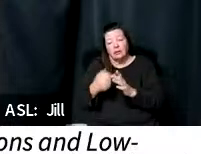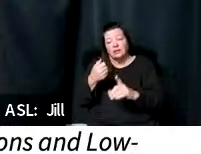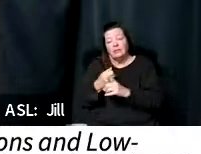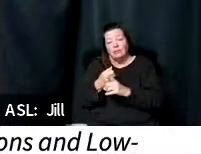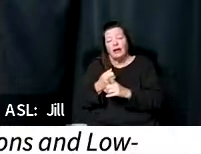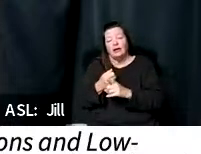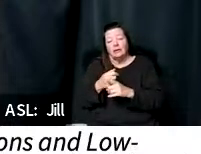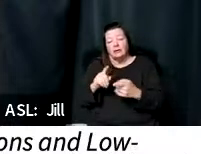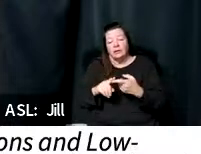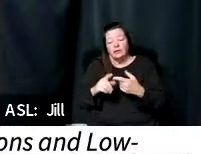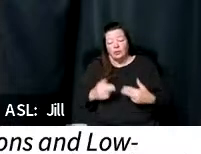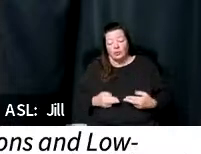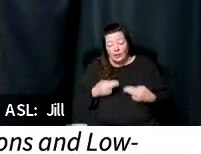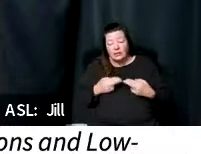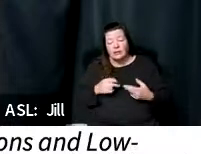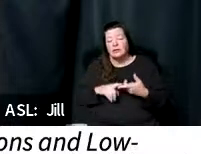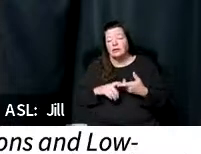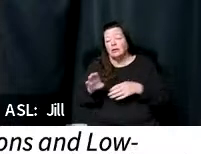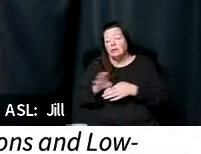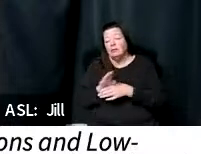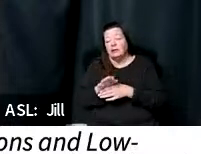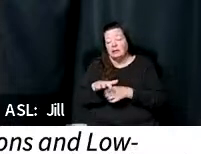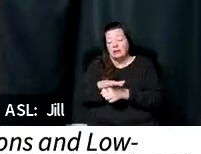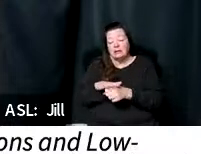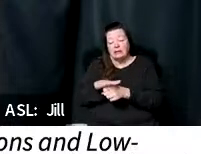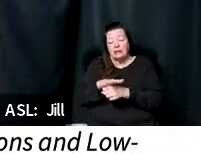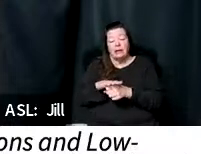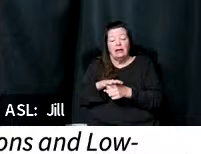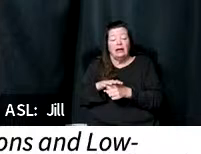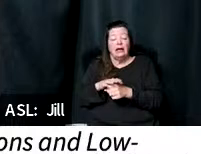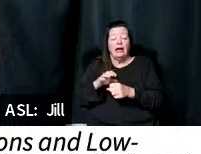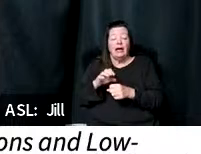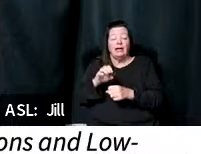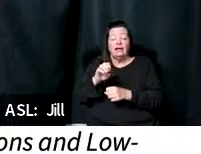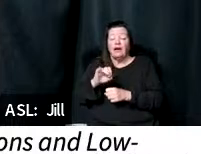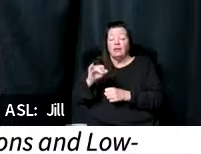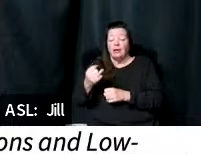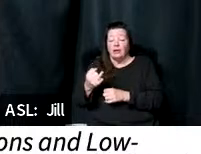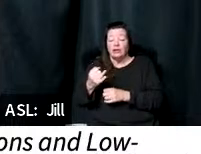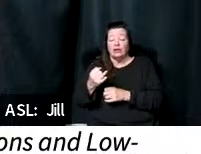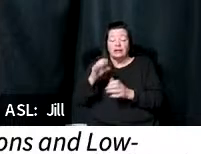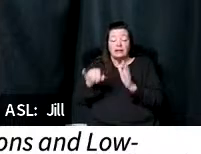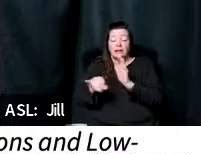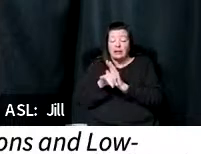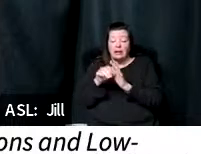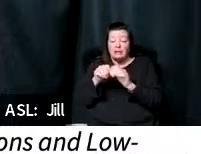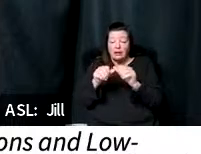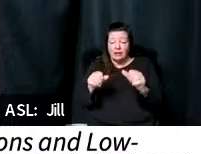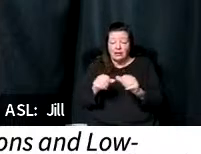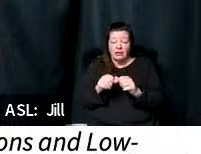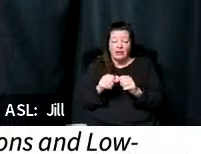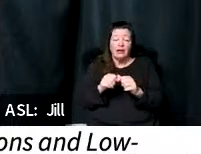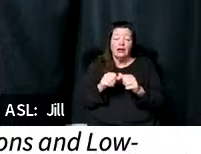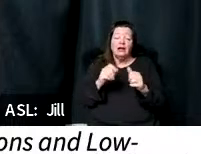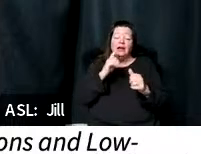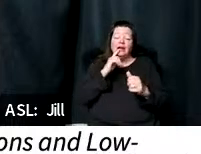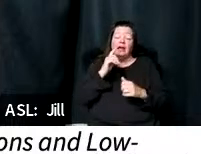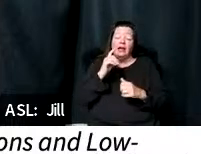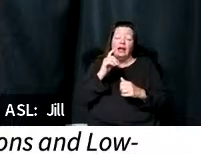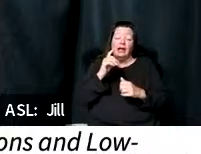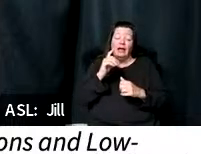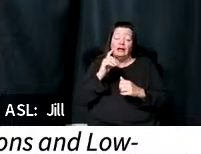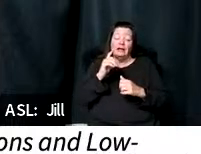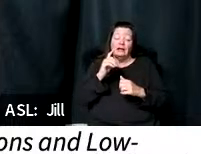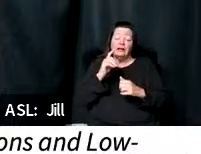business in an environmental justice identified area. And the program through construction may have